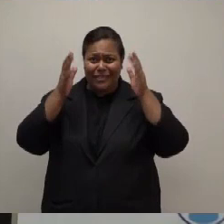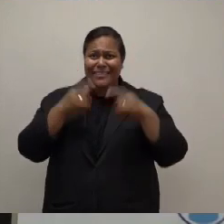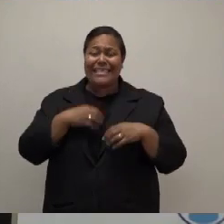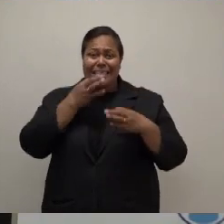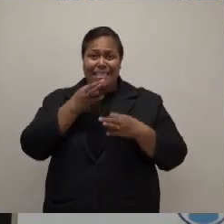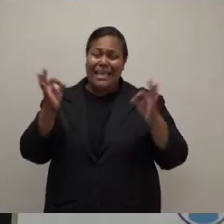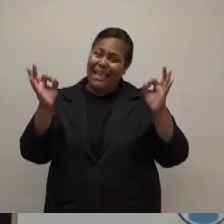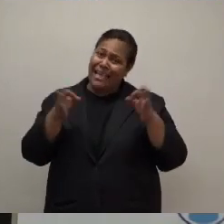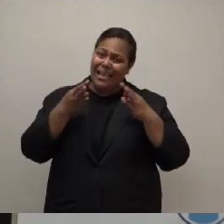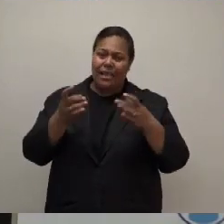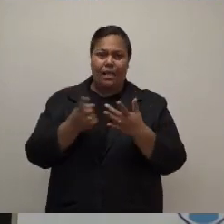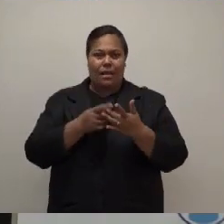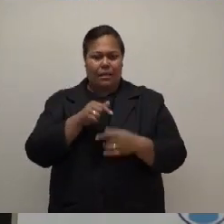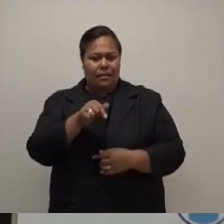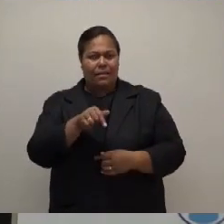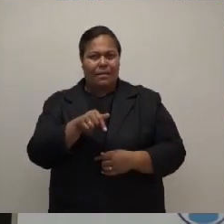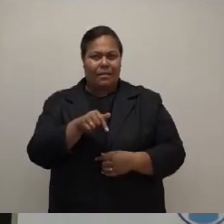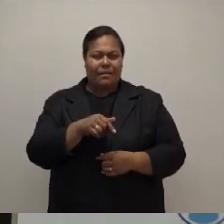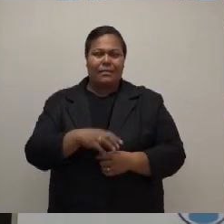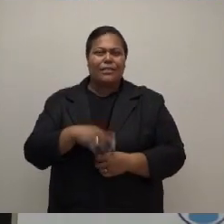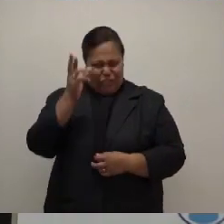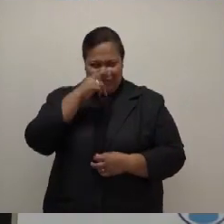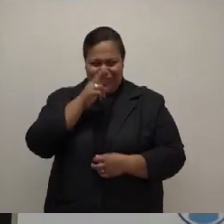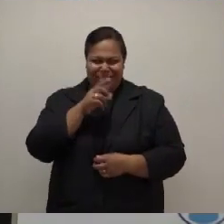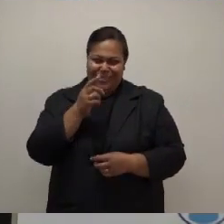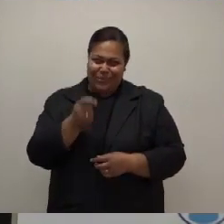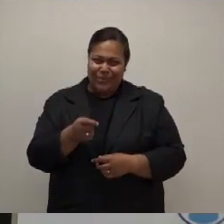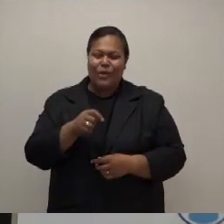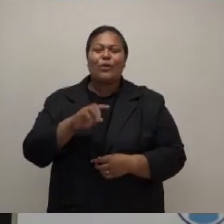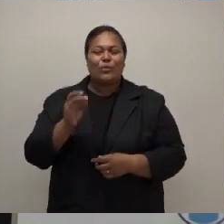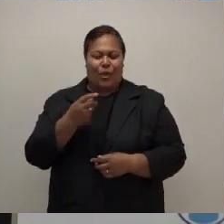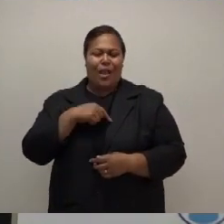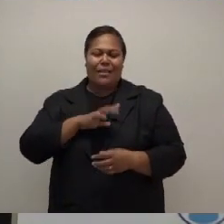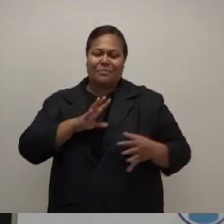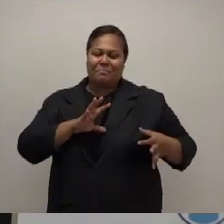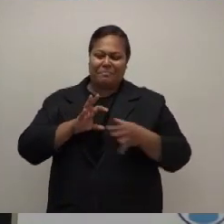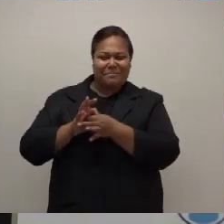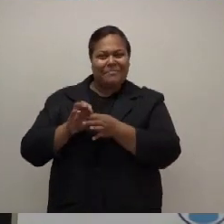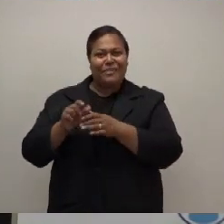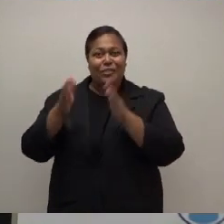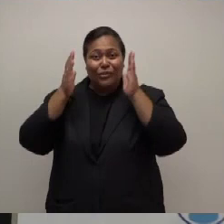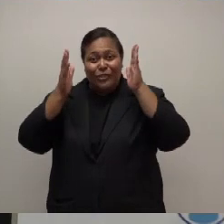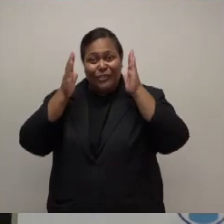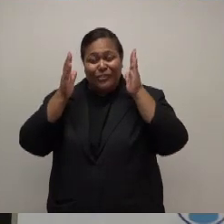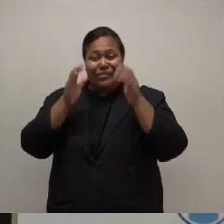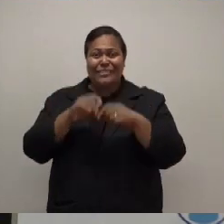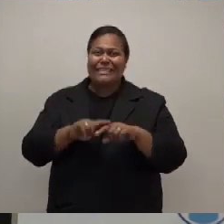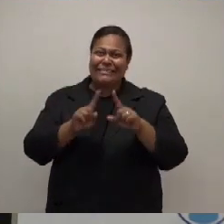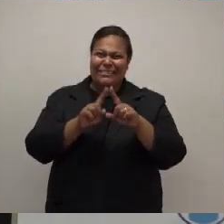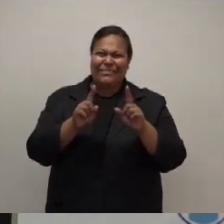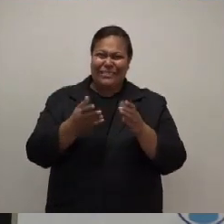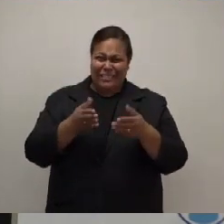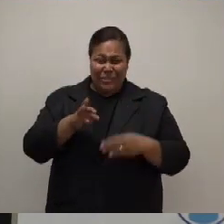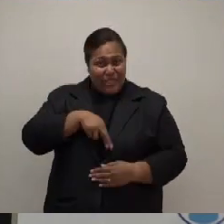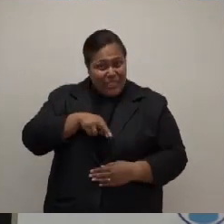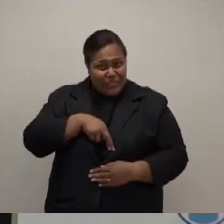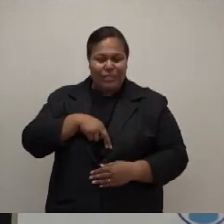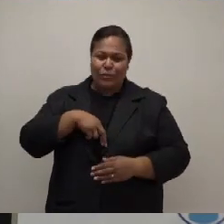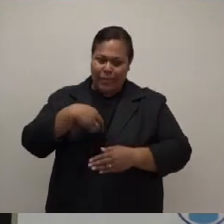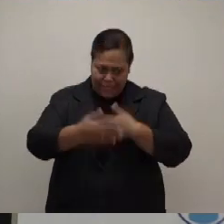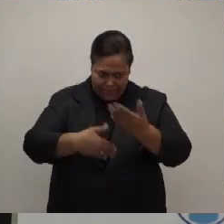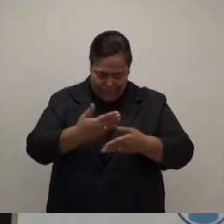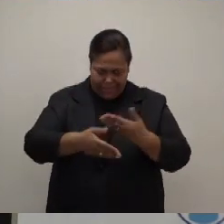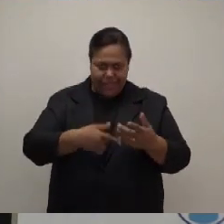singing. So we will be working hand in hand with our churches, our mosques and temples to explain and limit these